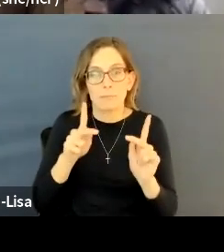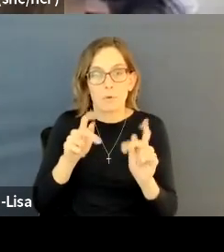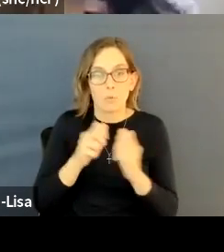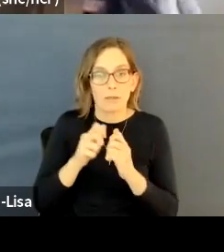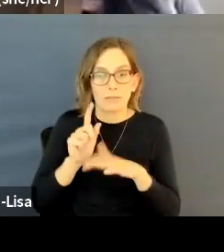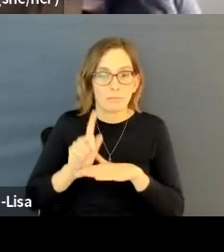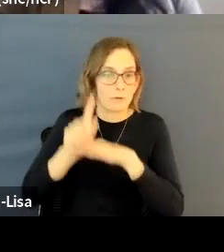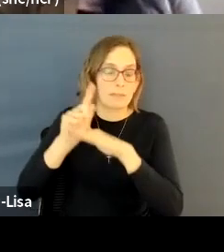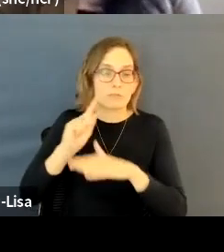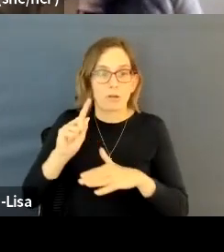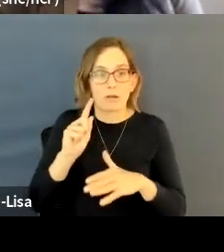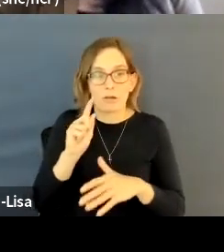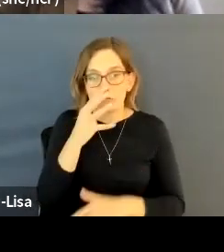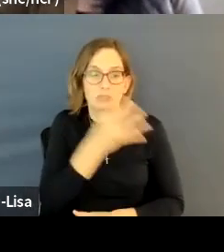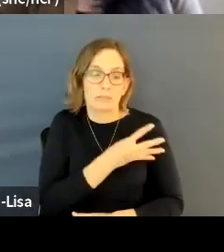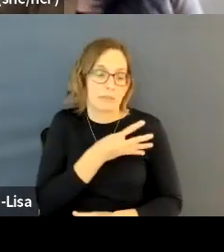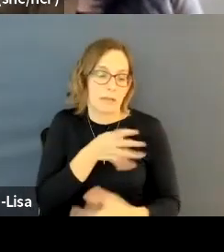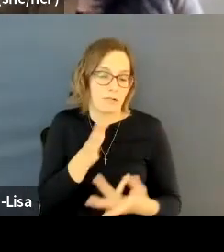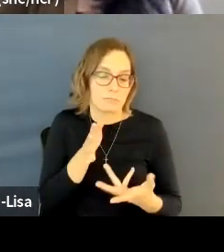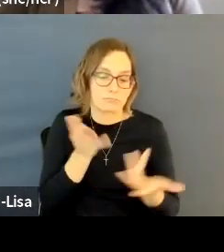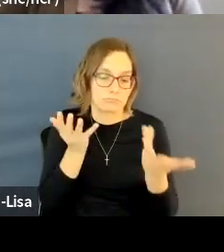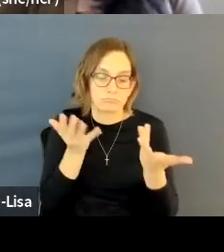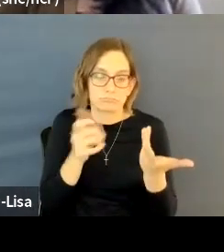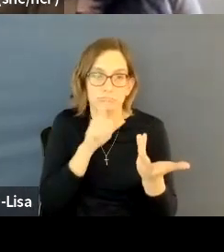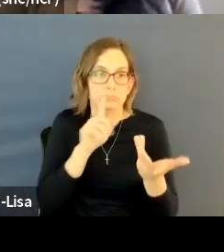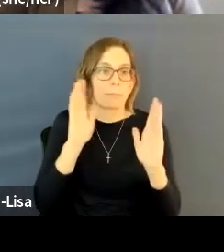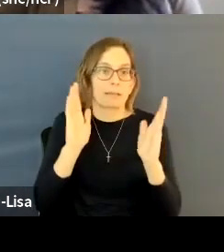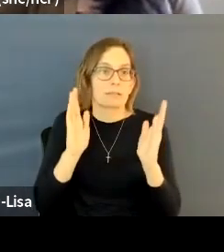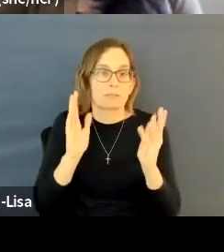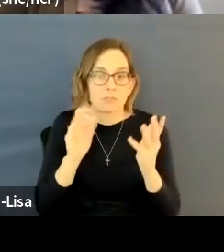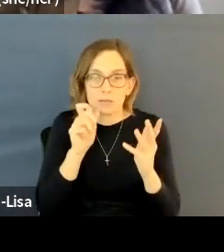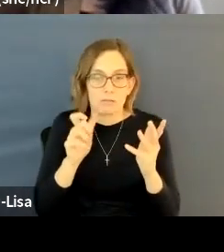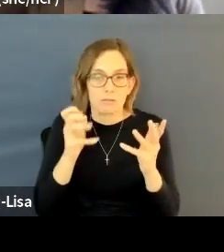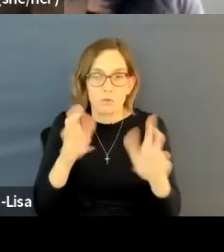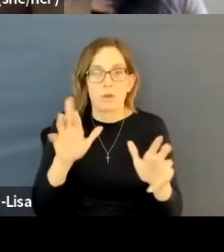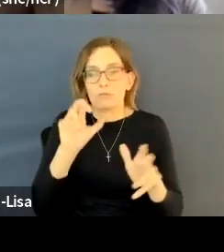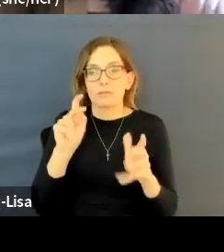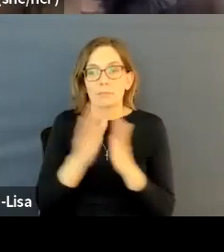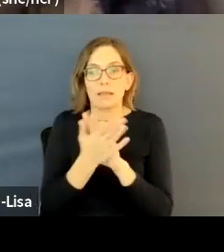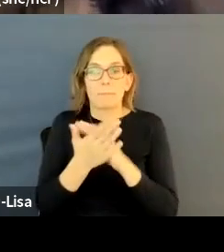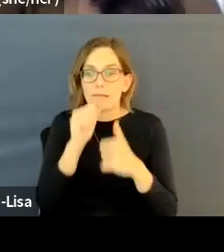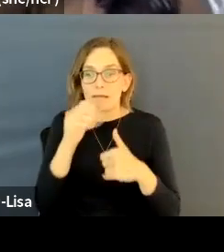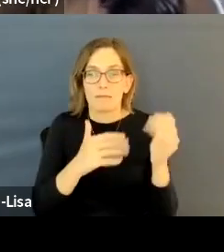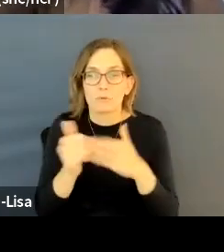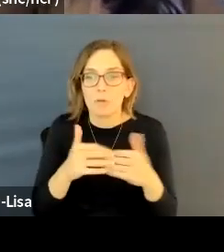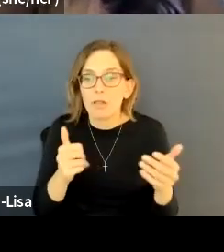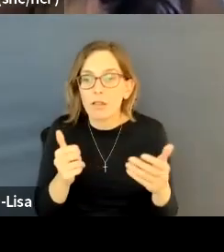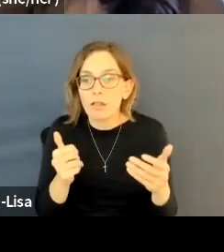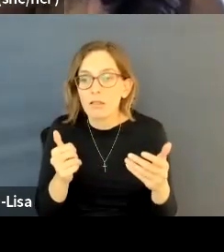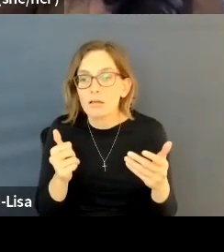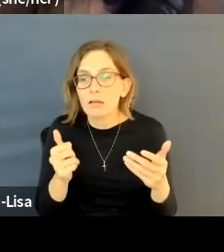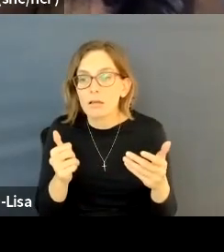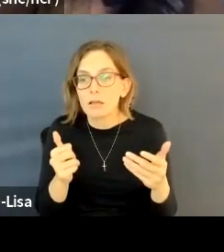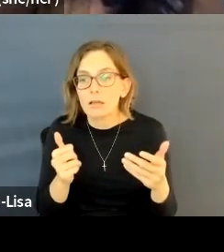out completely and aren't going to say anything and aren't going to risk feeling uncomfortable, or we're willing to take that